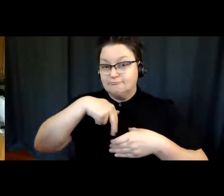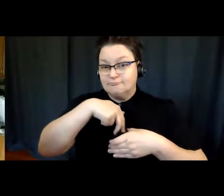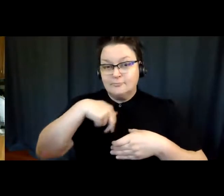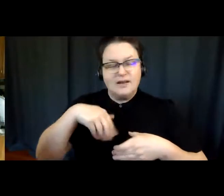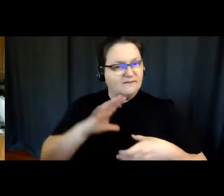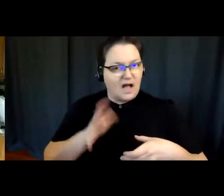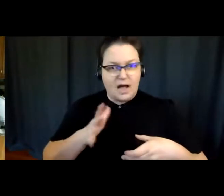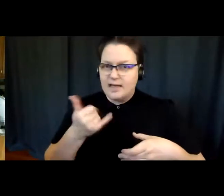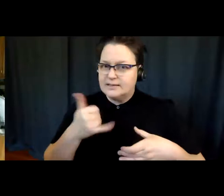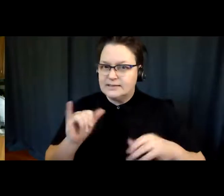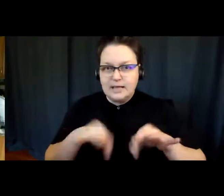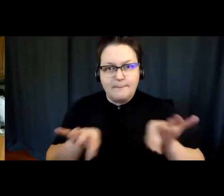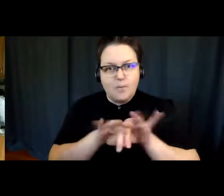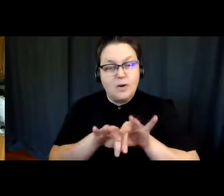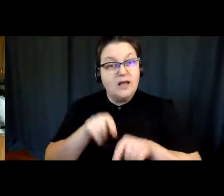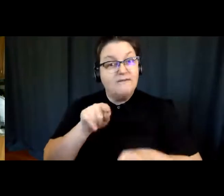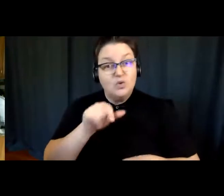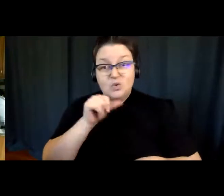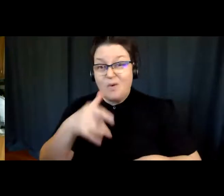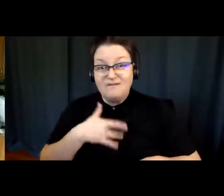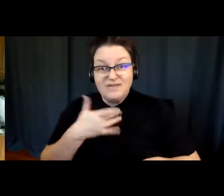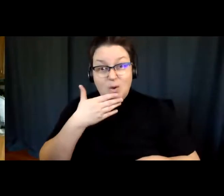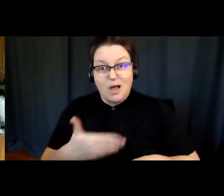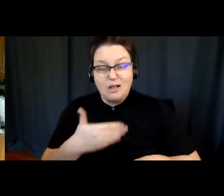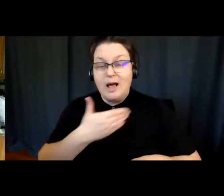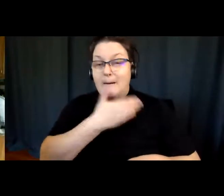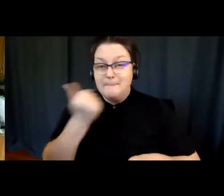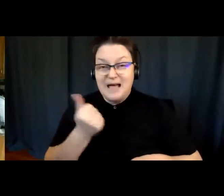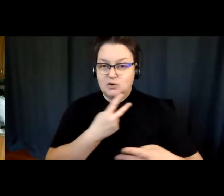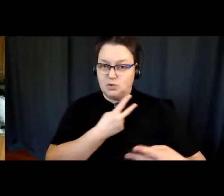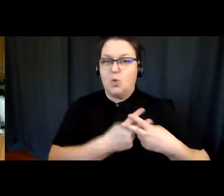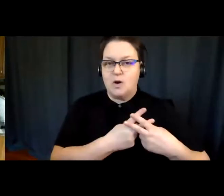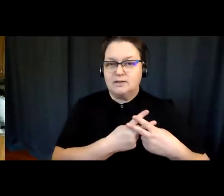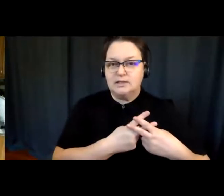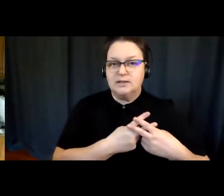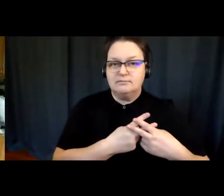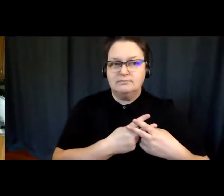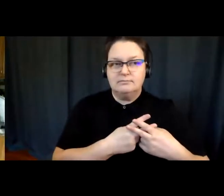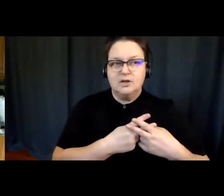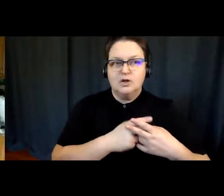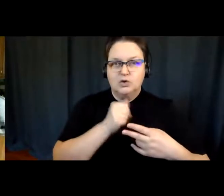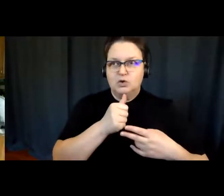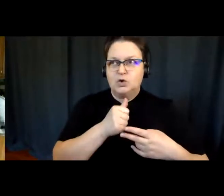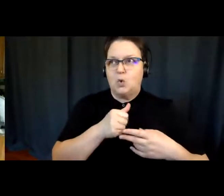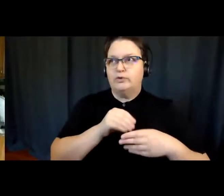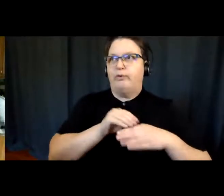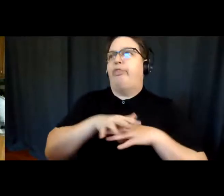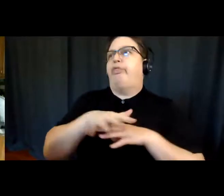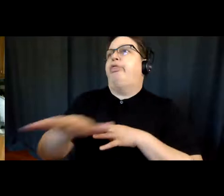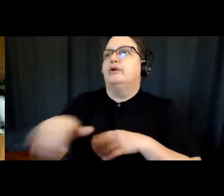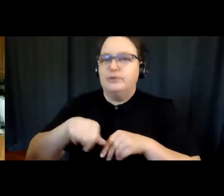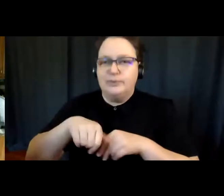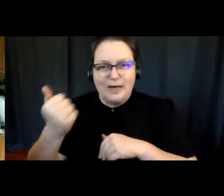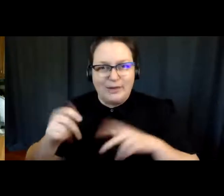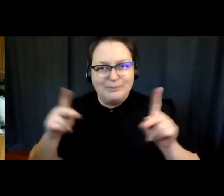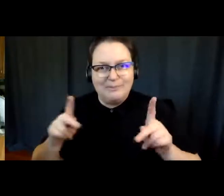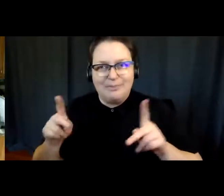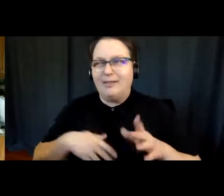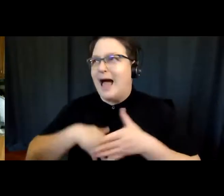well, the best thing you can do is stay away from other people. So, you know, there's always